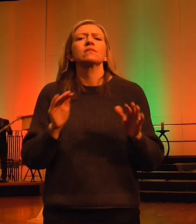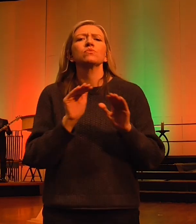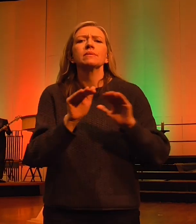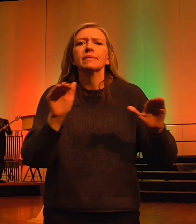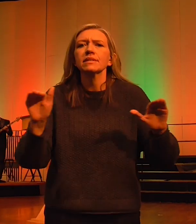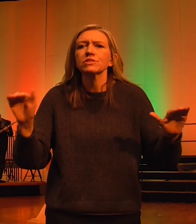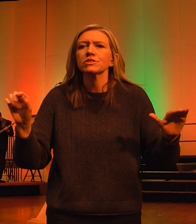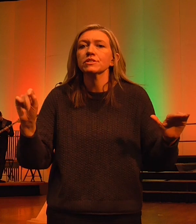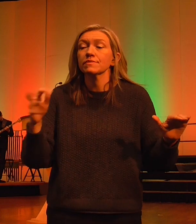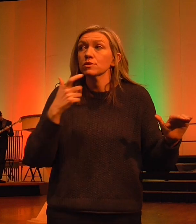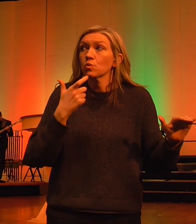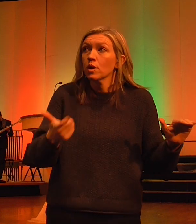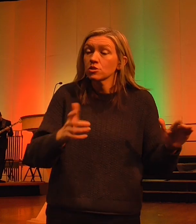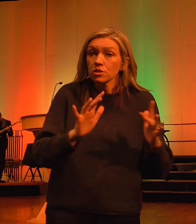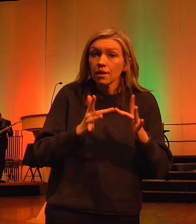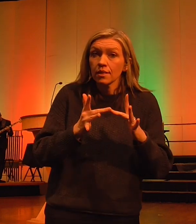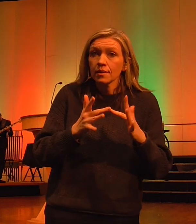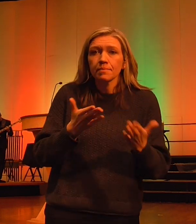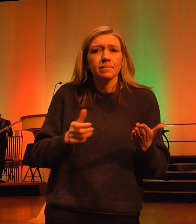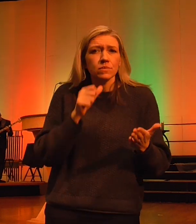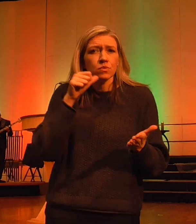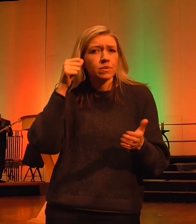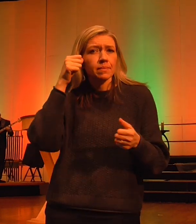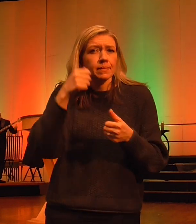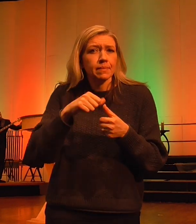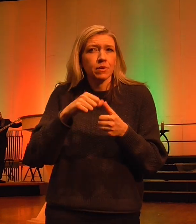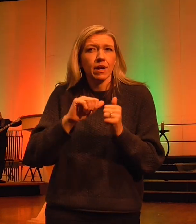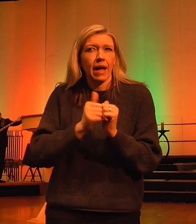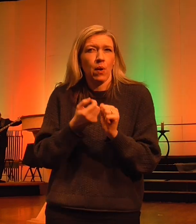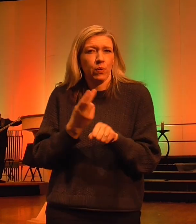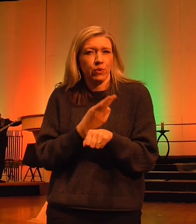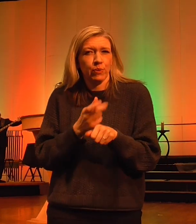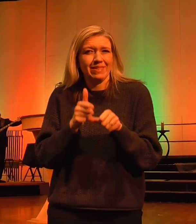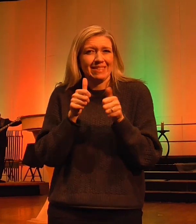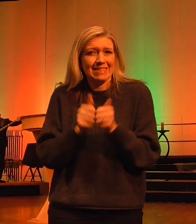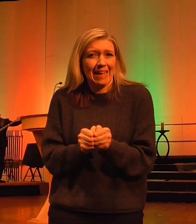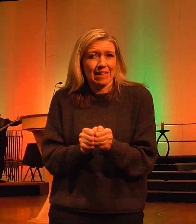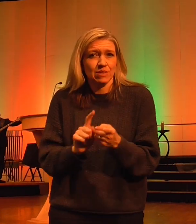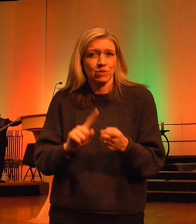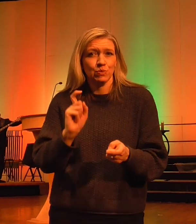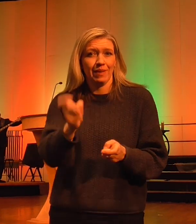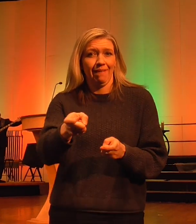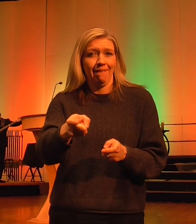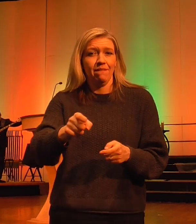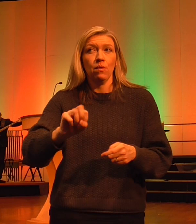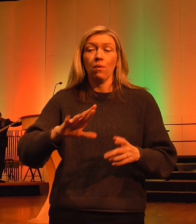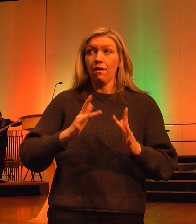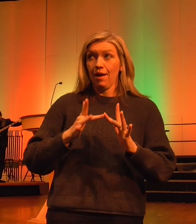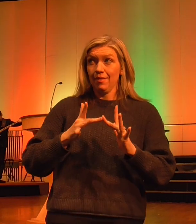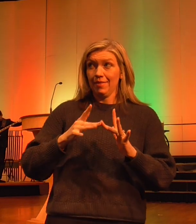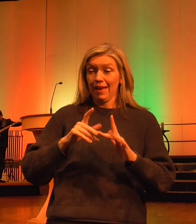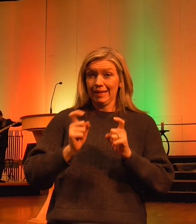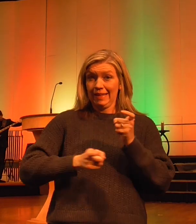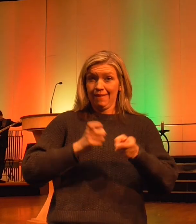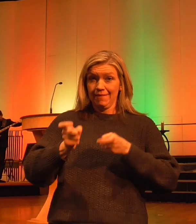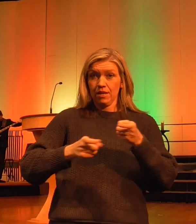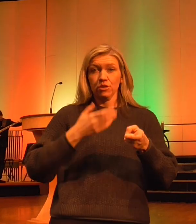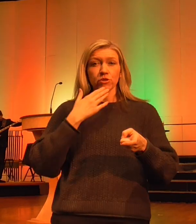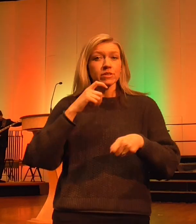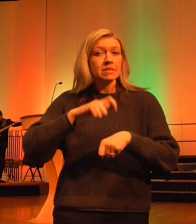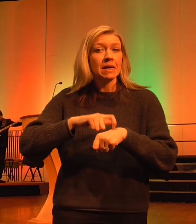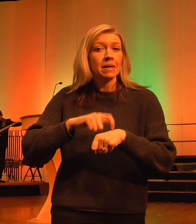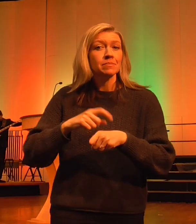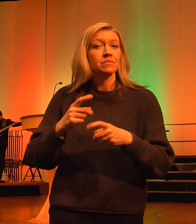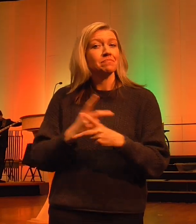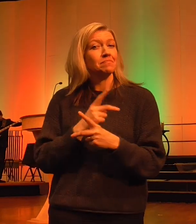of you watching online, you may not remember how to use the text to give or the online giving. This would be a good time to reacquaint yourself